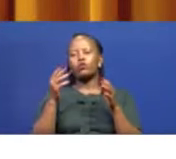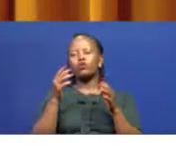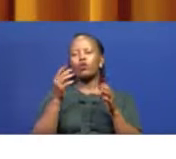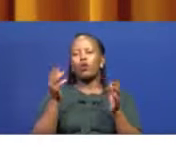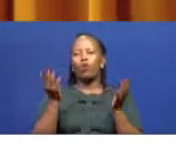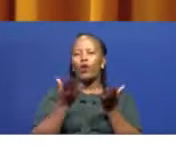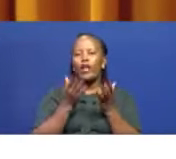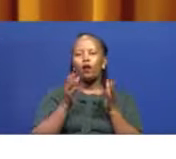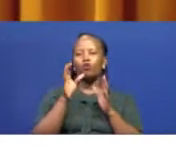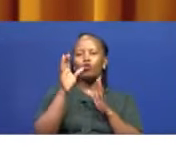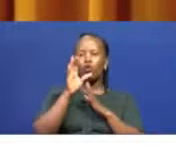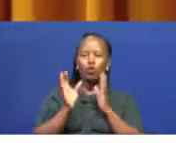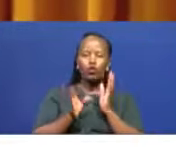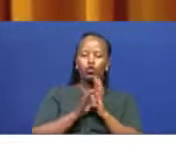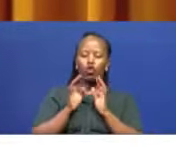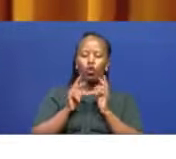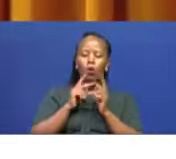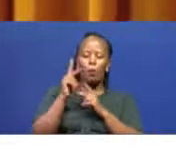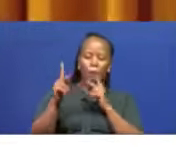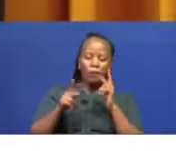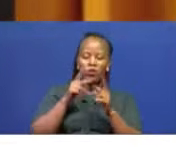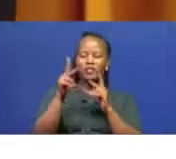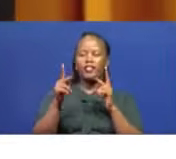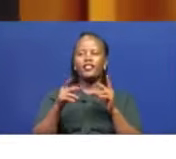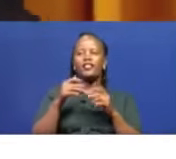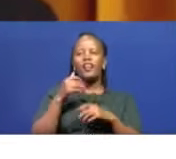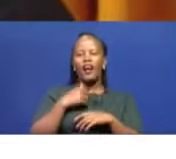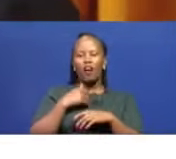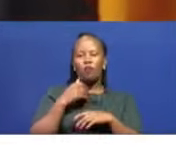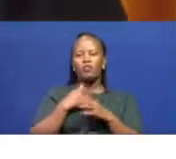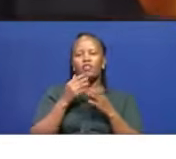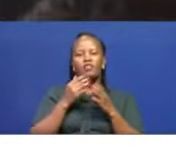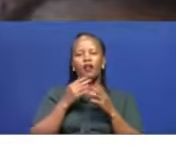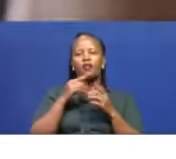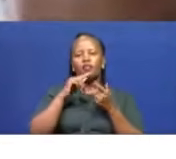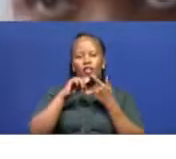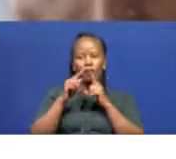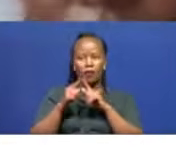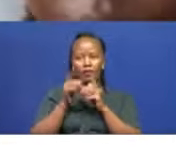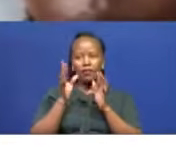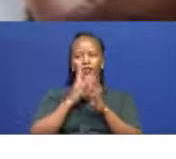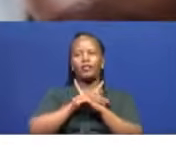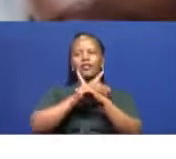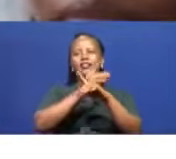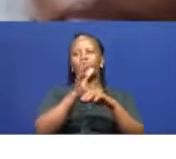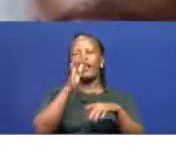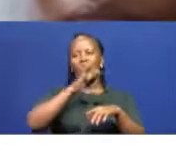constitutional process is found to be procedurally and substantively defective.